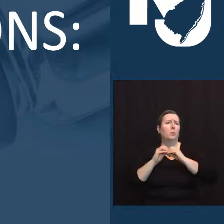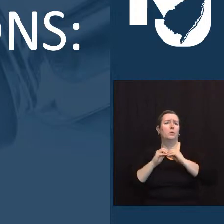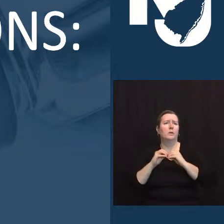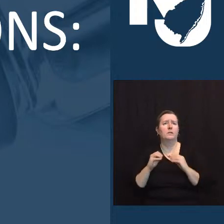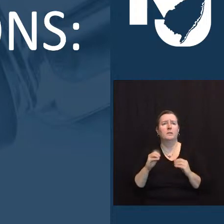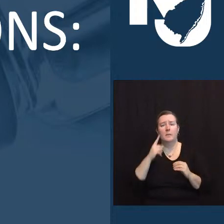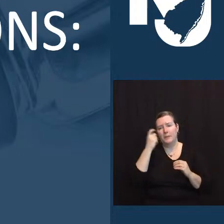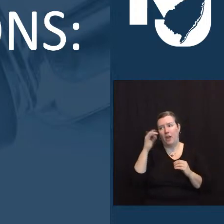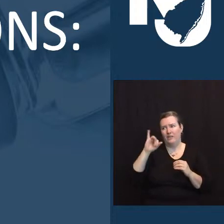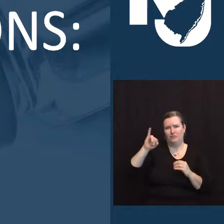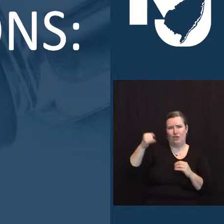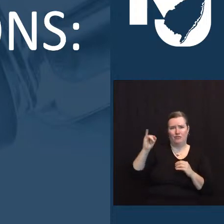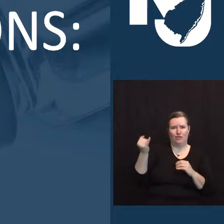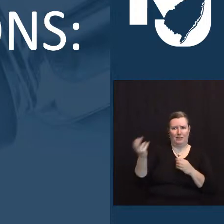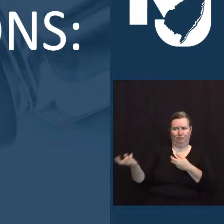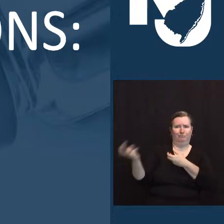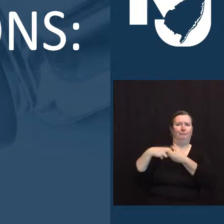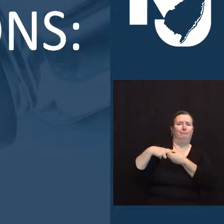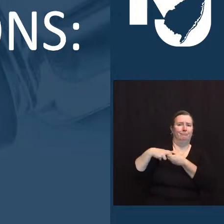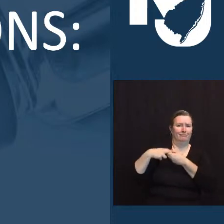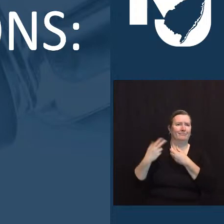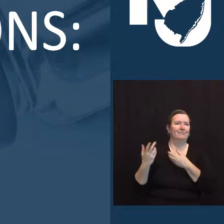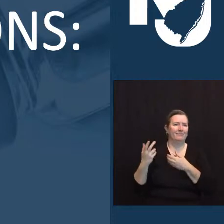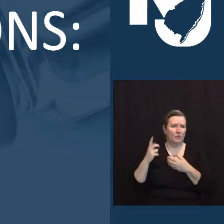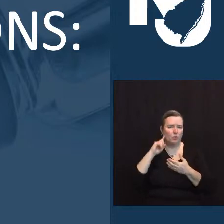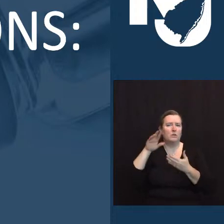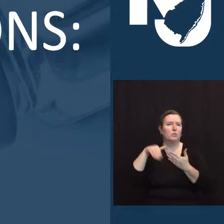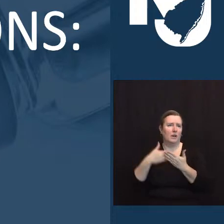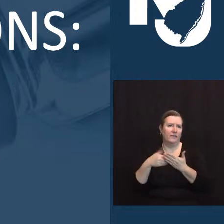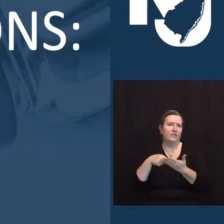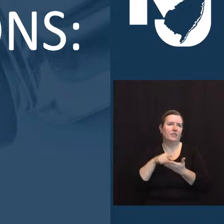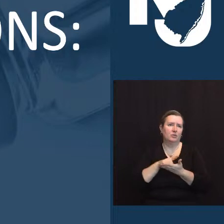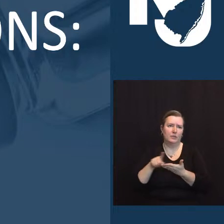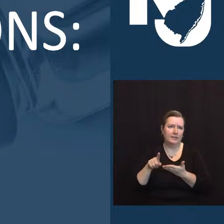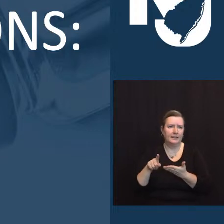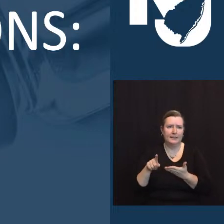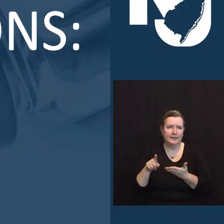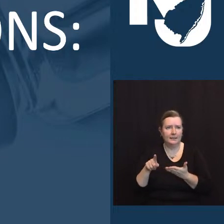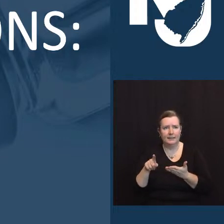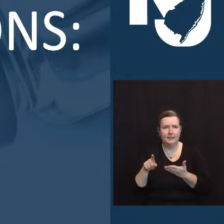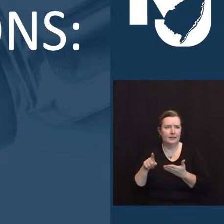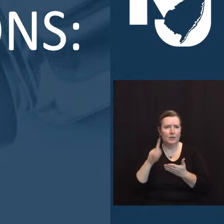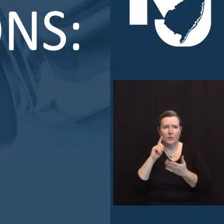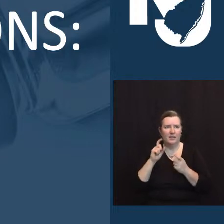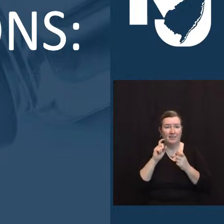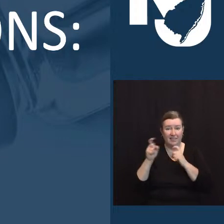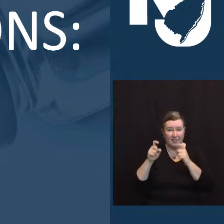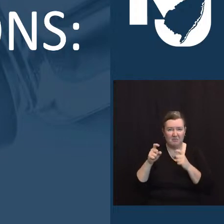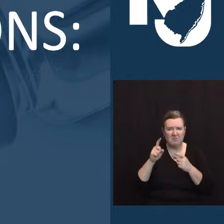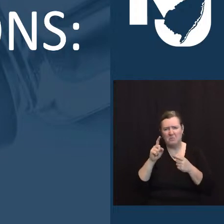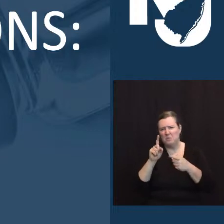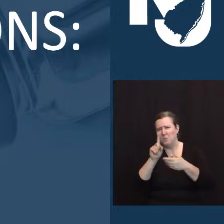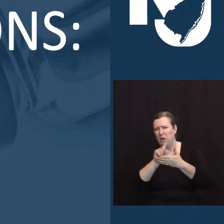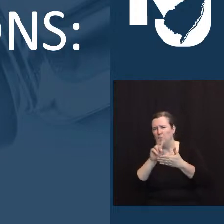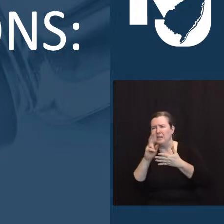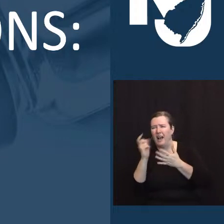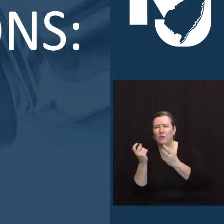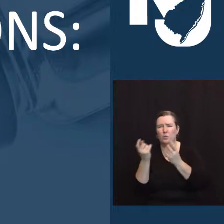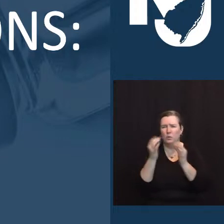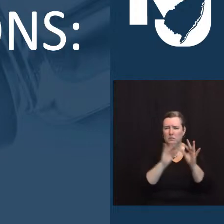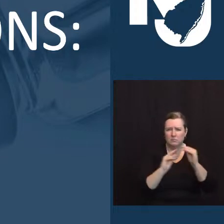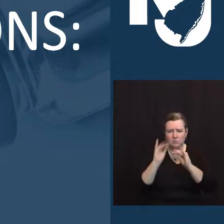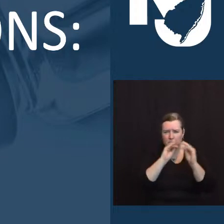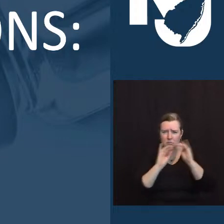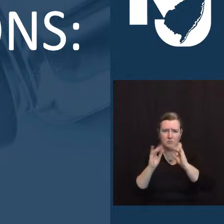week, we will not see that for a week or two beyond this. But then I think if you get to the last week of March, first week of April, so